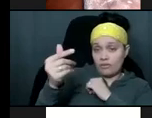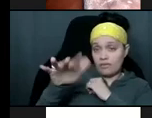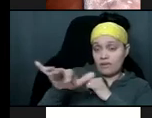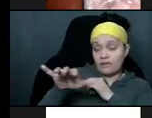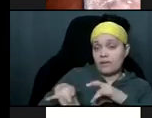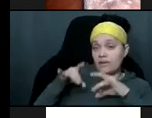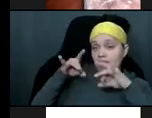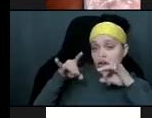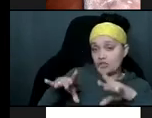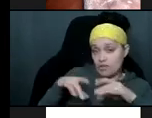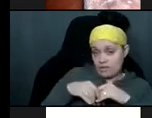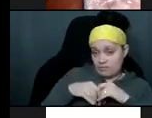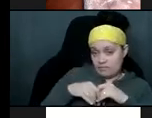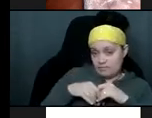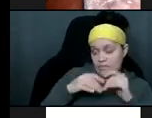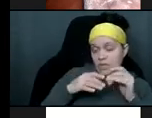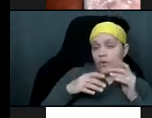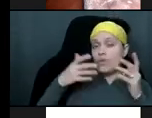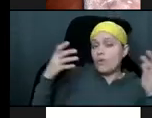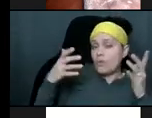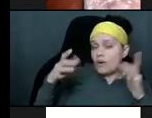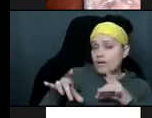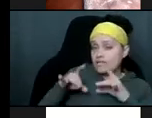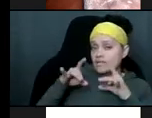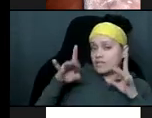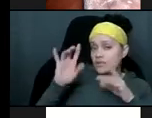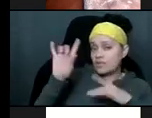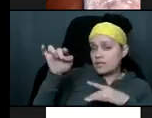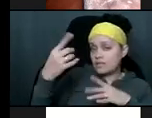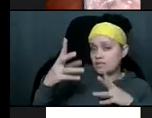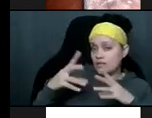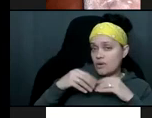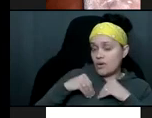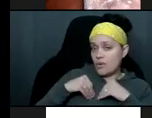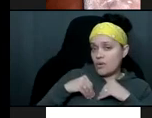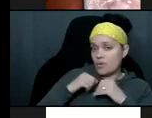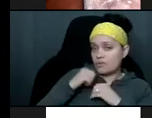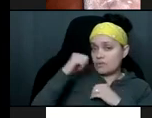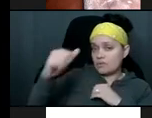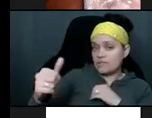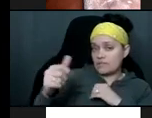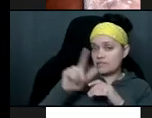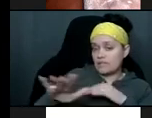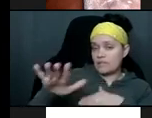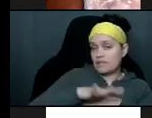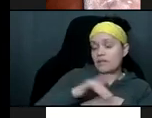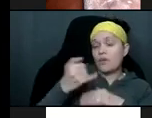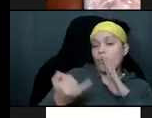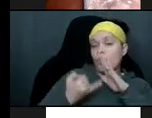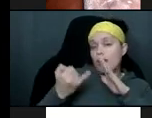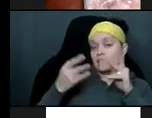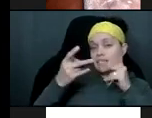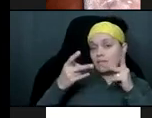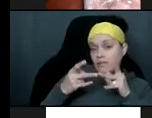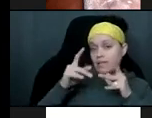Australia. What is Australia's own distant land or isolated